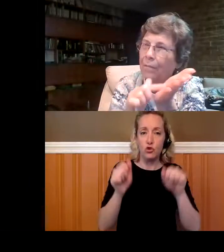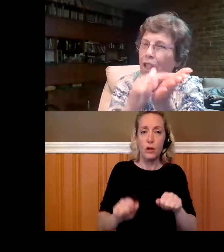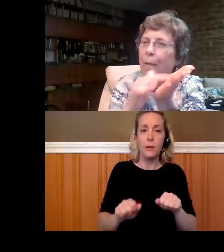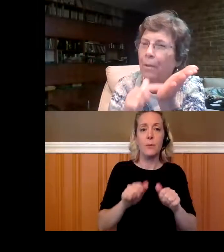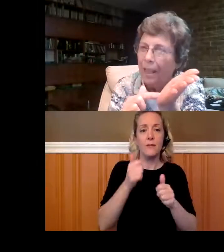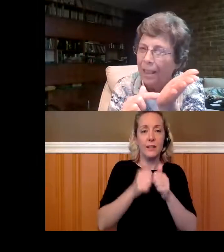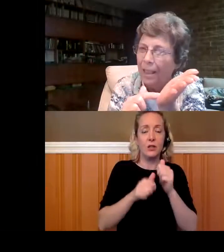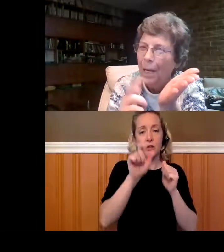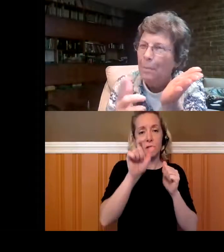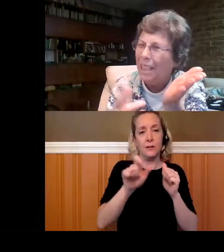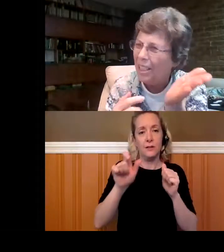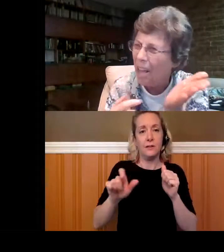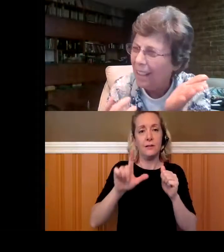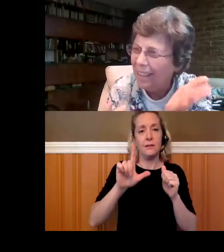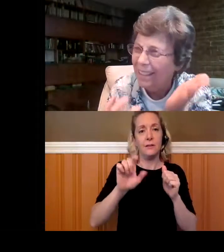But it's not,